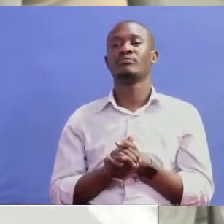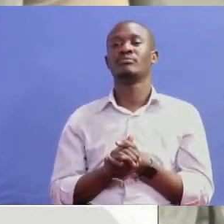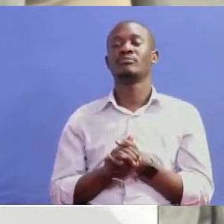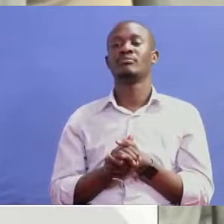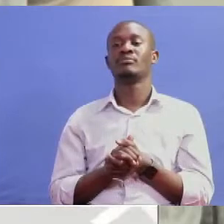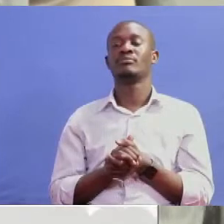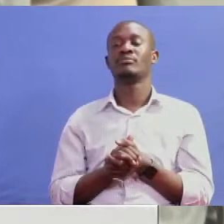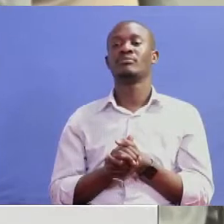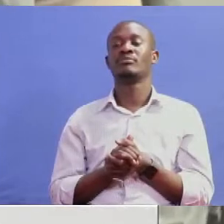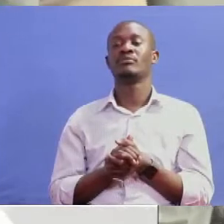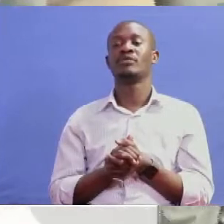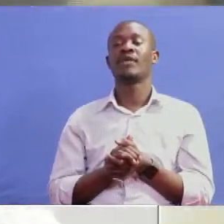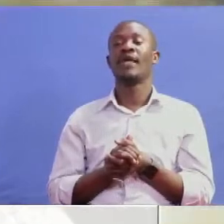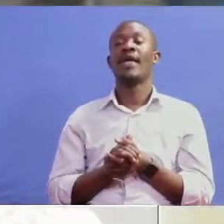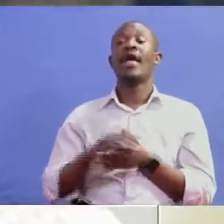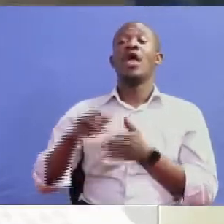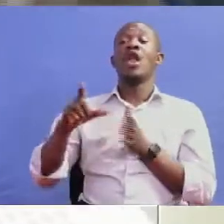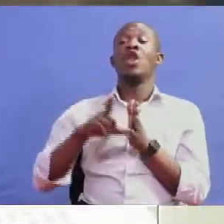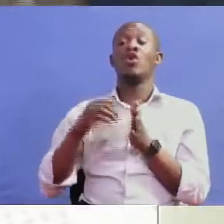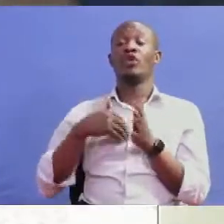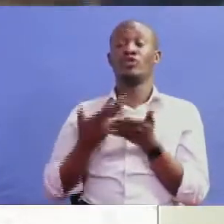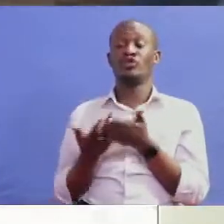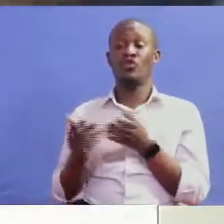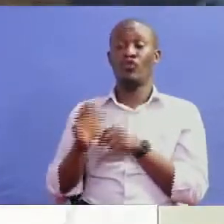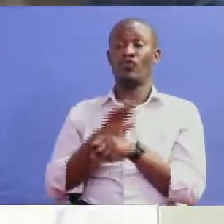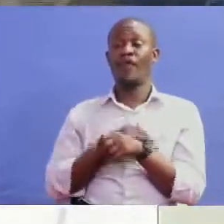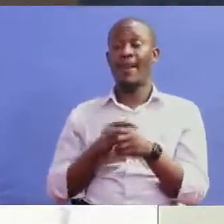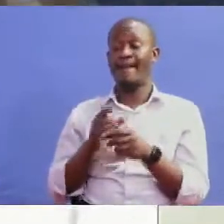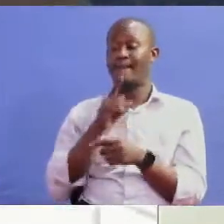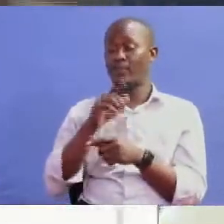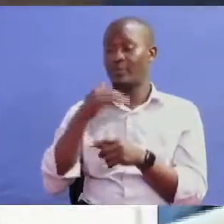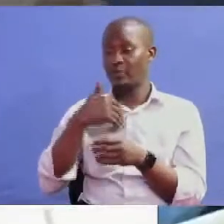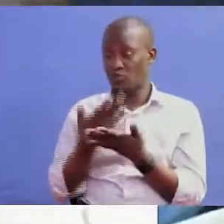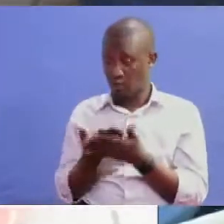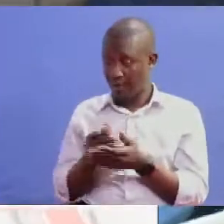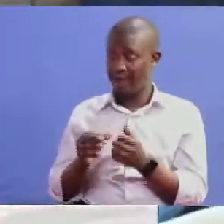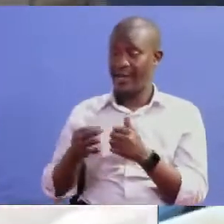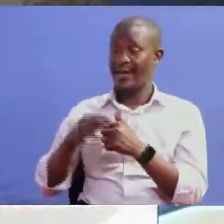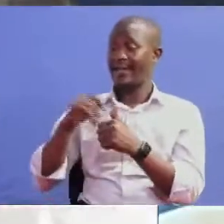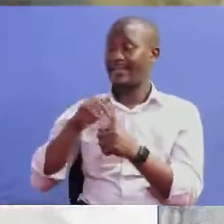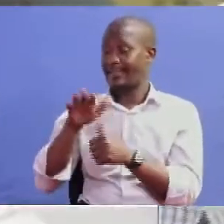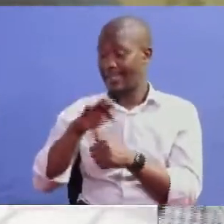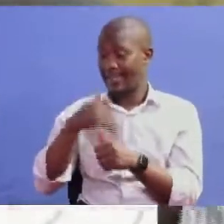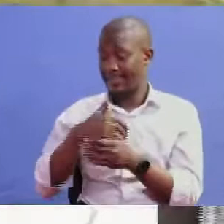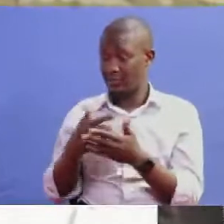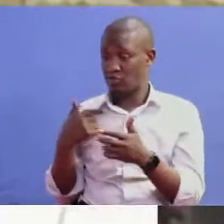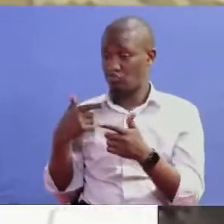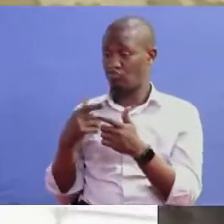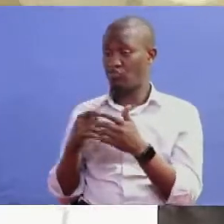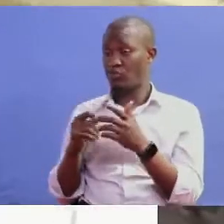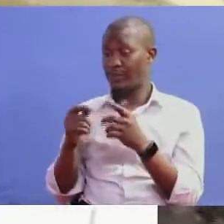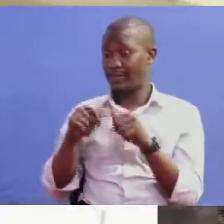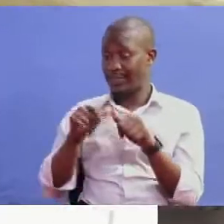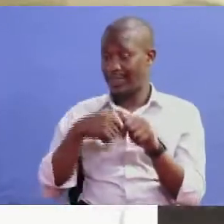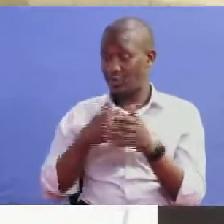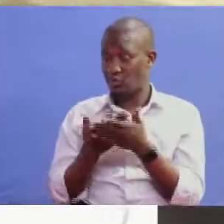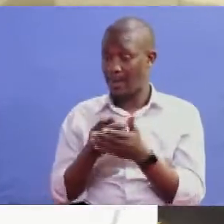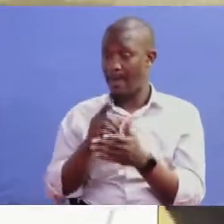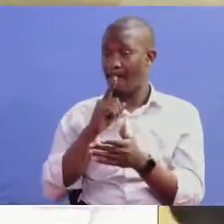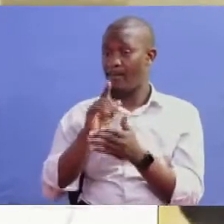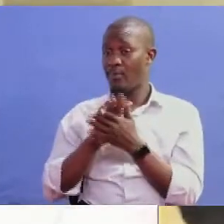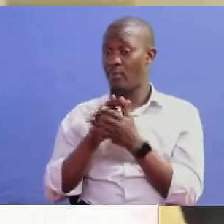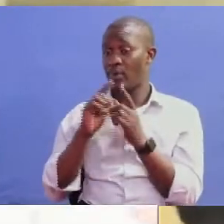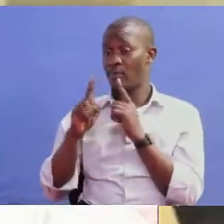The forum hired lawyers to file petition in court to halt mining in the area until proper negotiations are